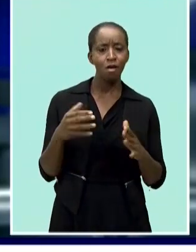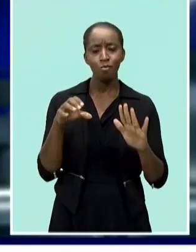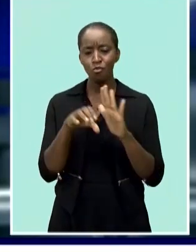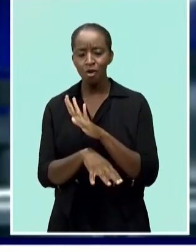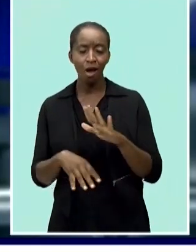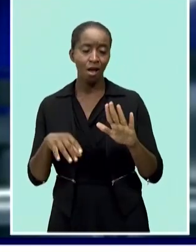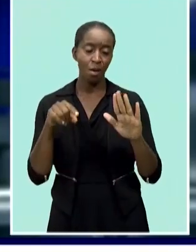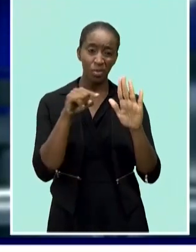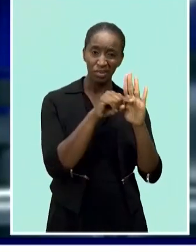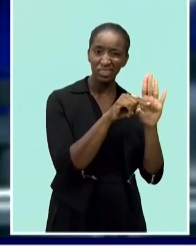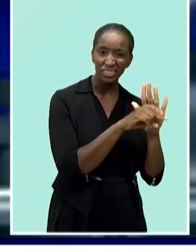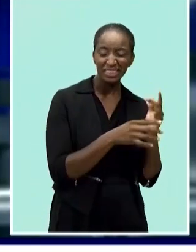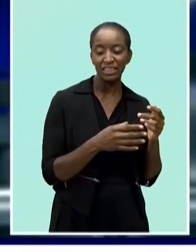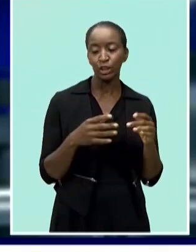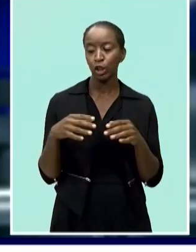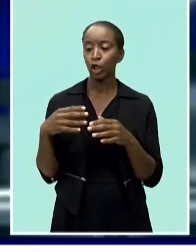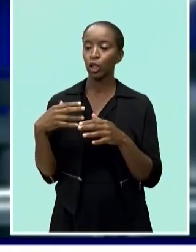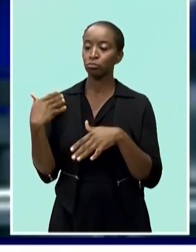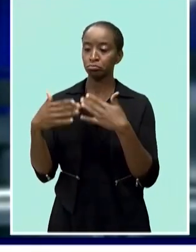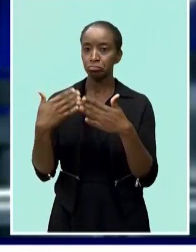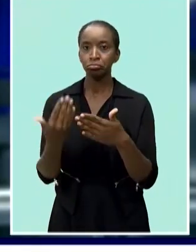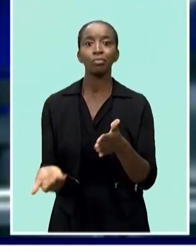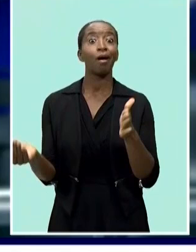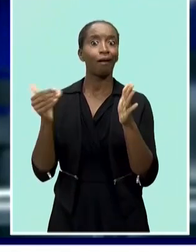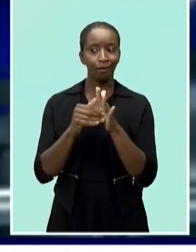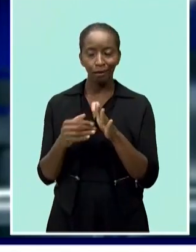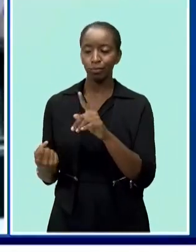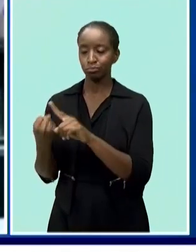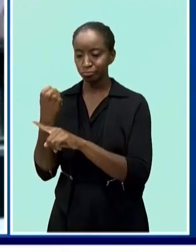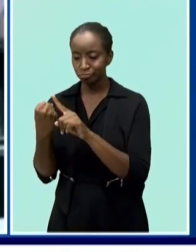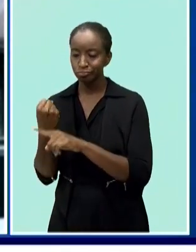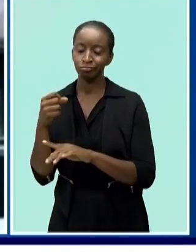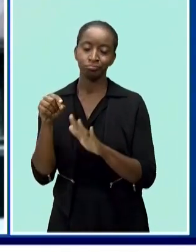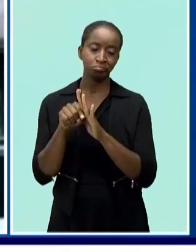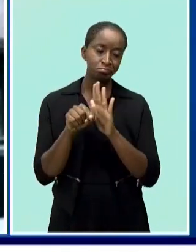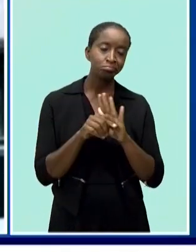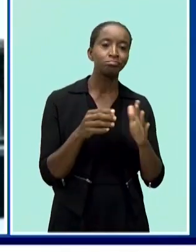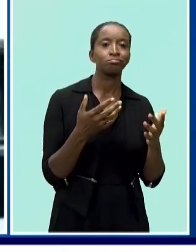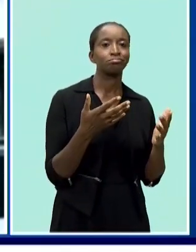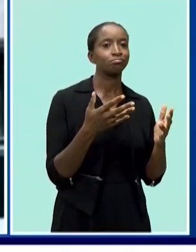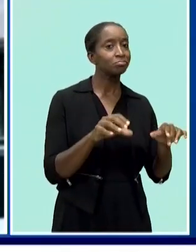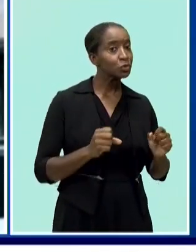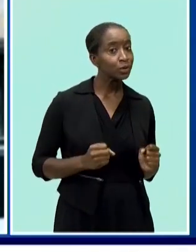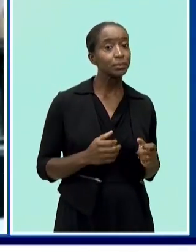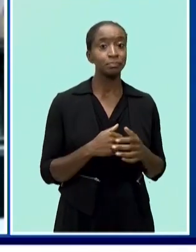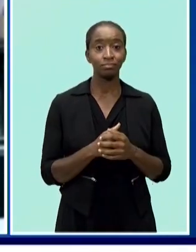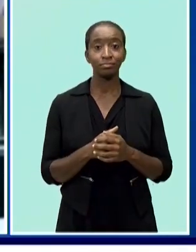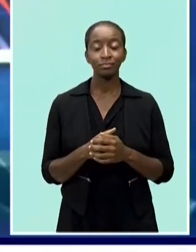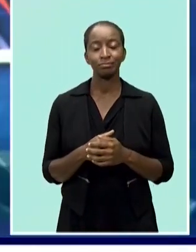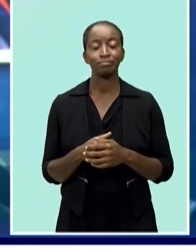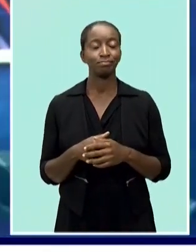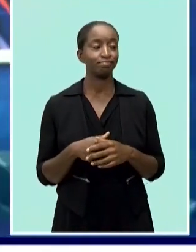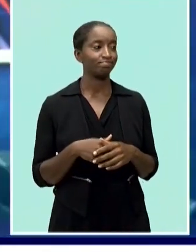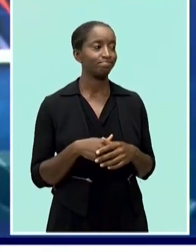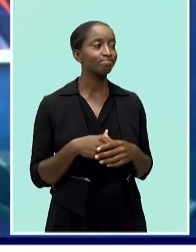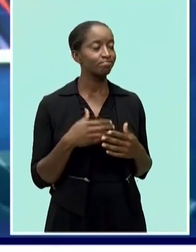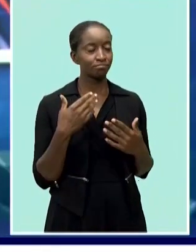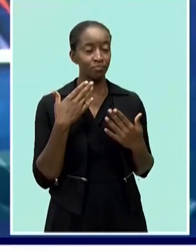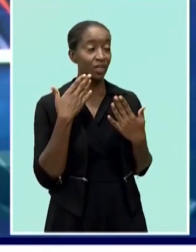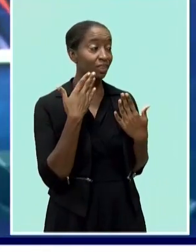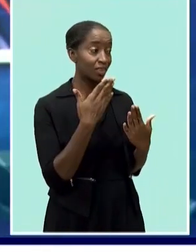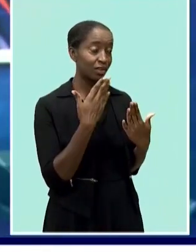some serious investigation when inviting someone into their life. Back to you, Lisa. Some pretty heavy stuff there, Shane. Thanks so much.